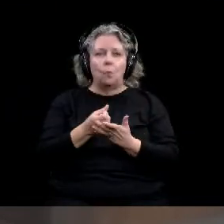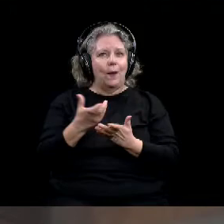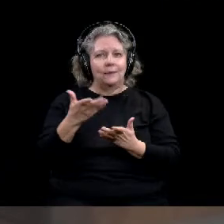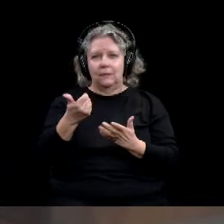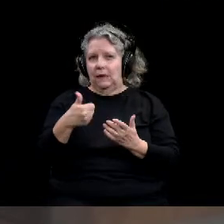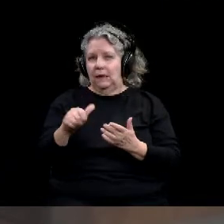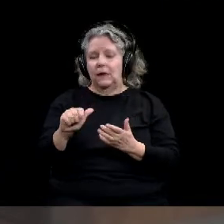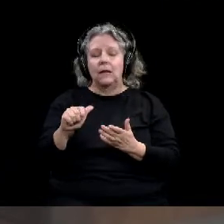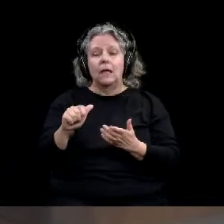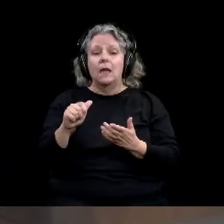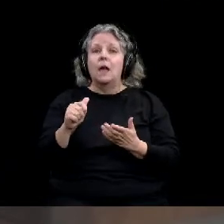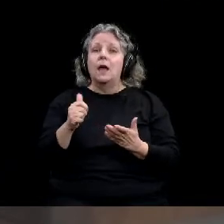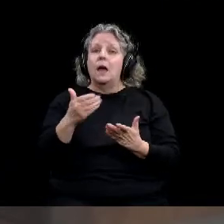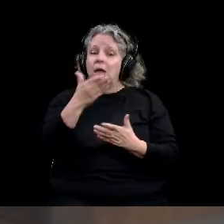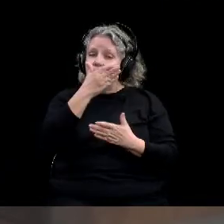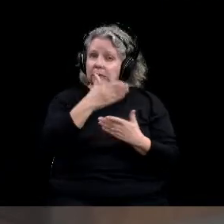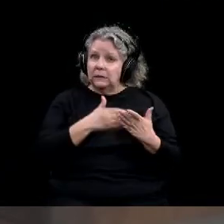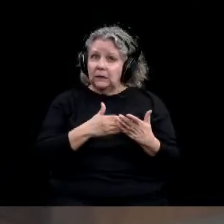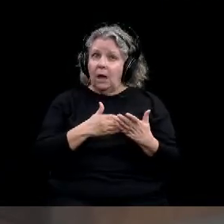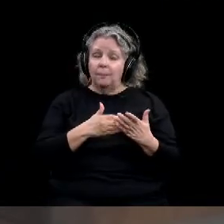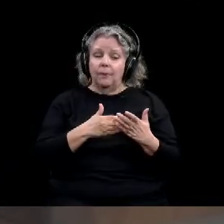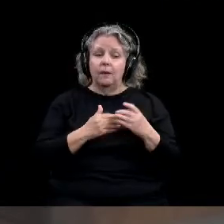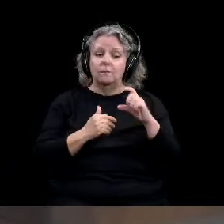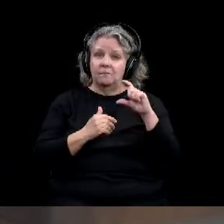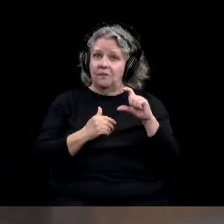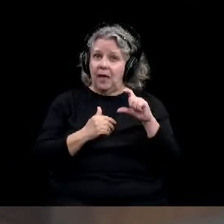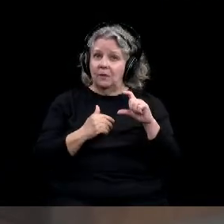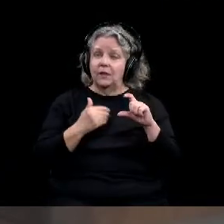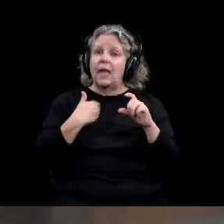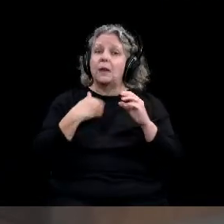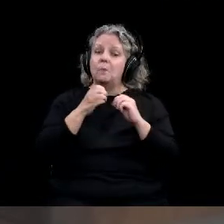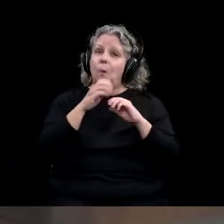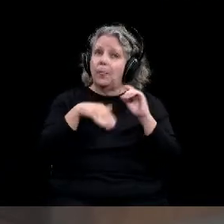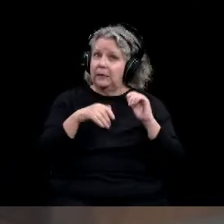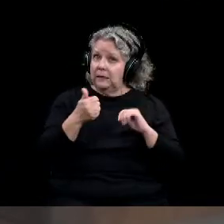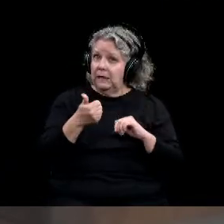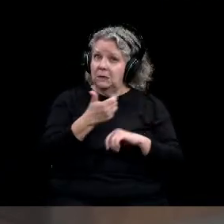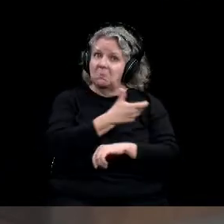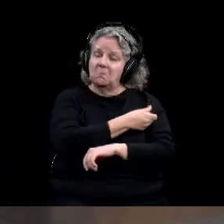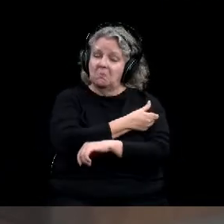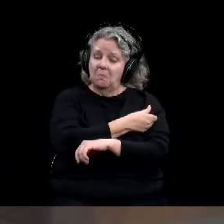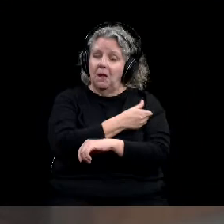doses per vial, and staff were sure to utilize all of it.